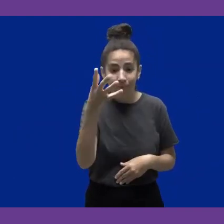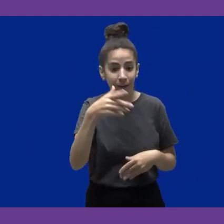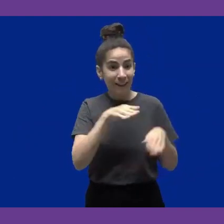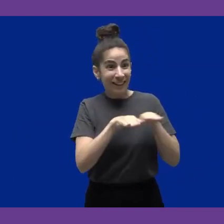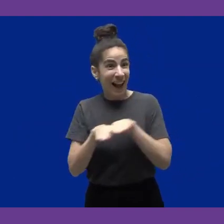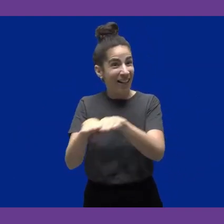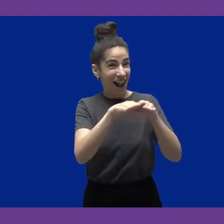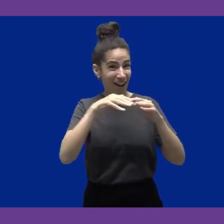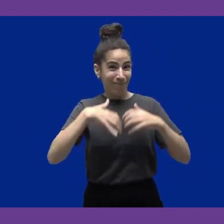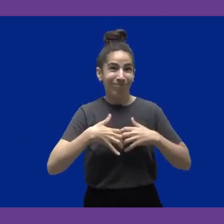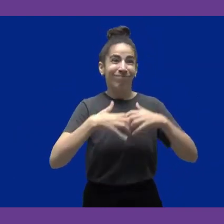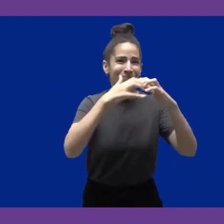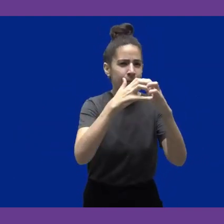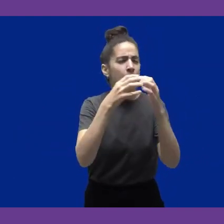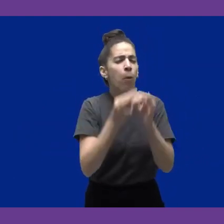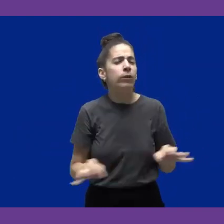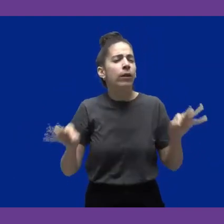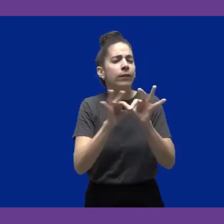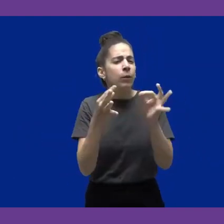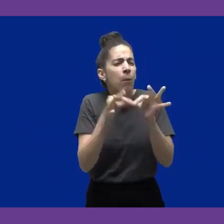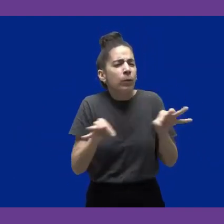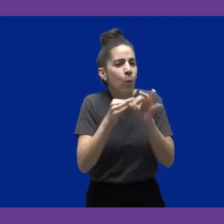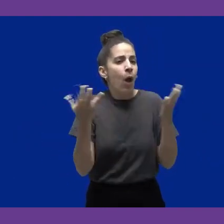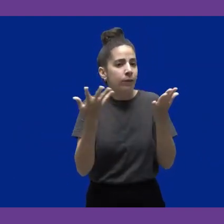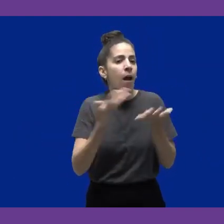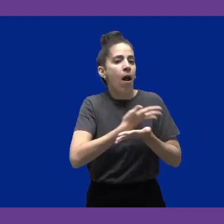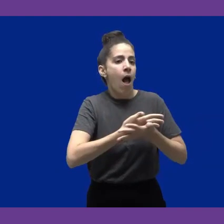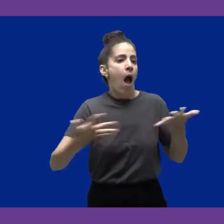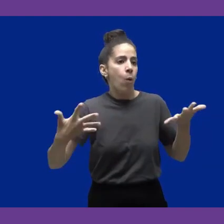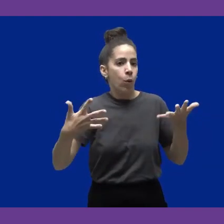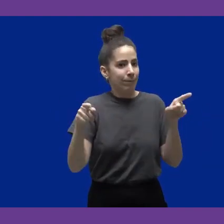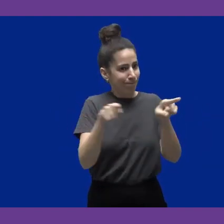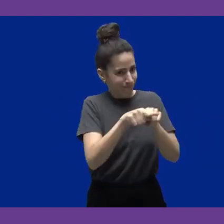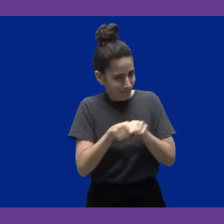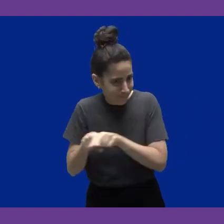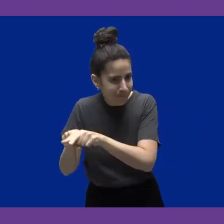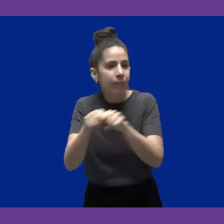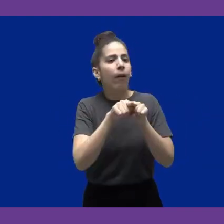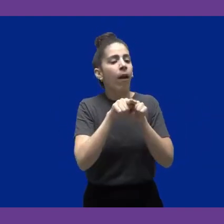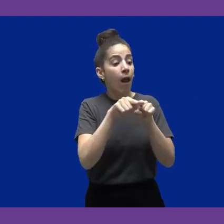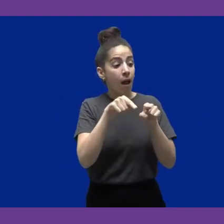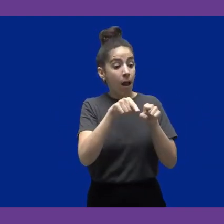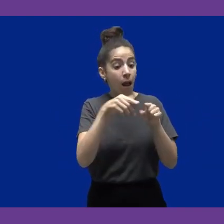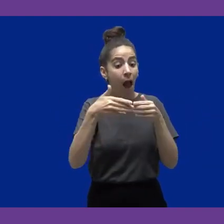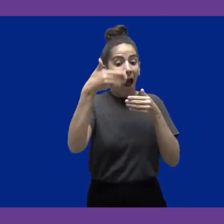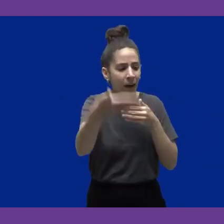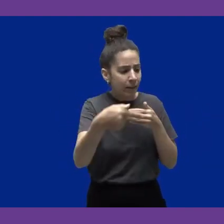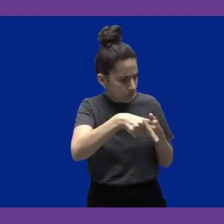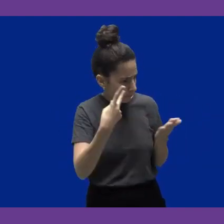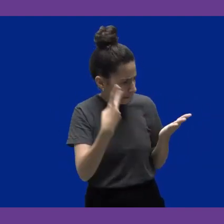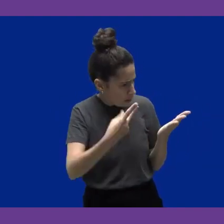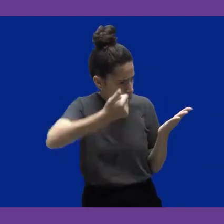evaluate performance. They make interoperability able, and they protect consumers because they ensure